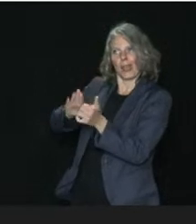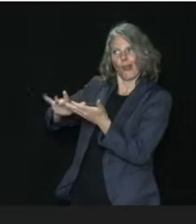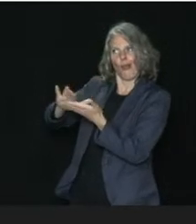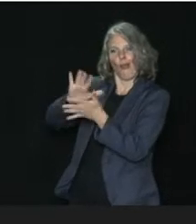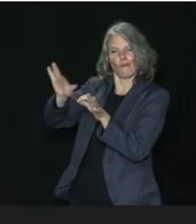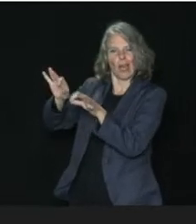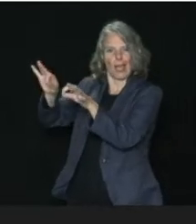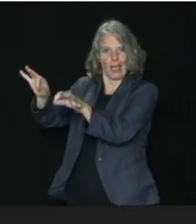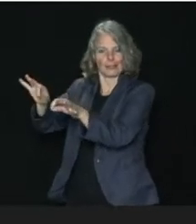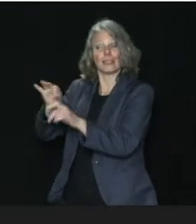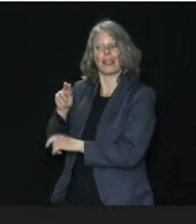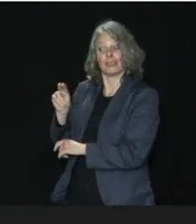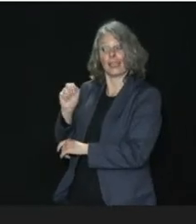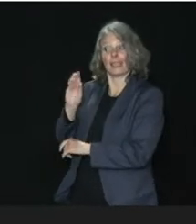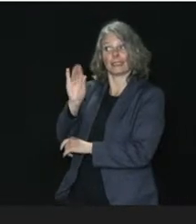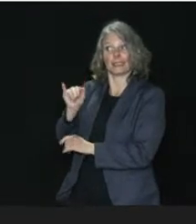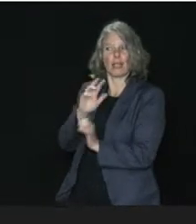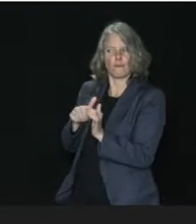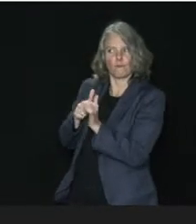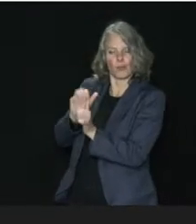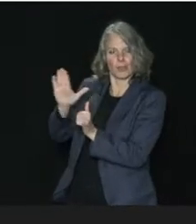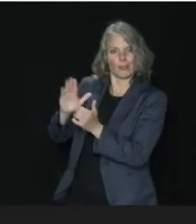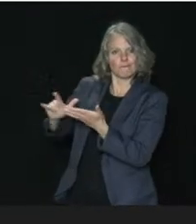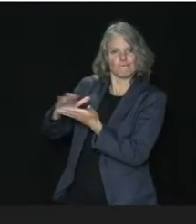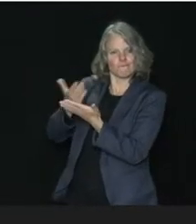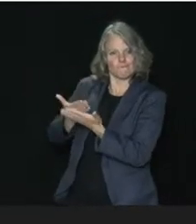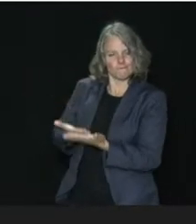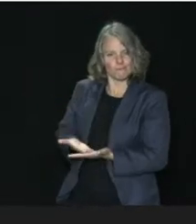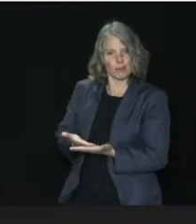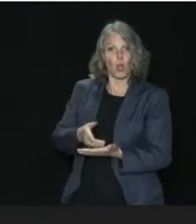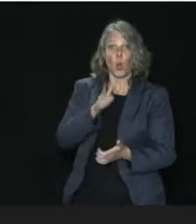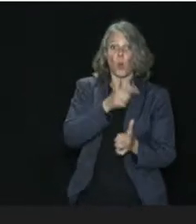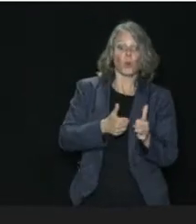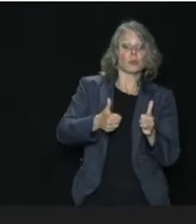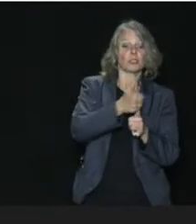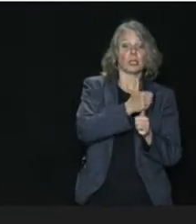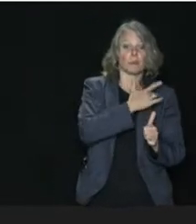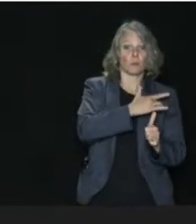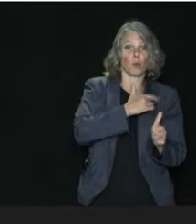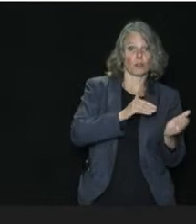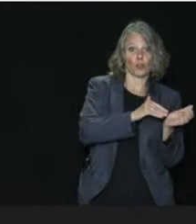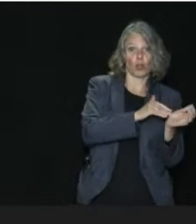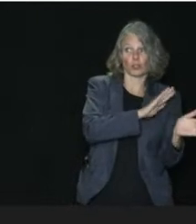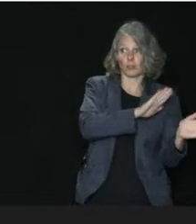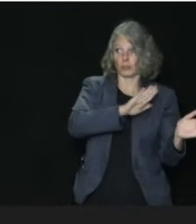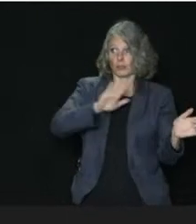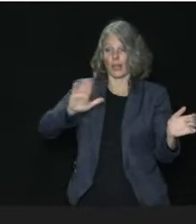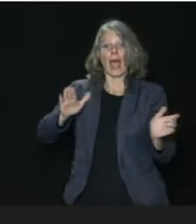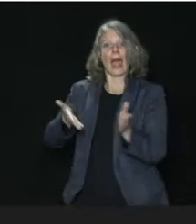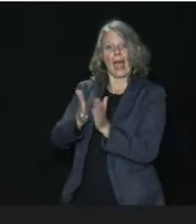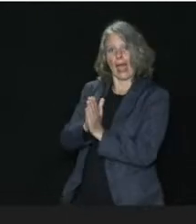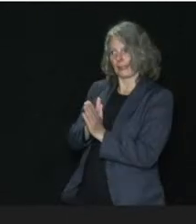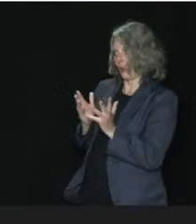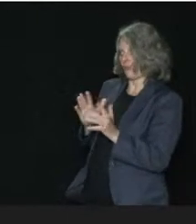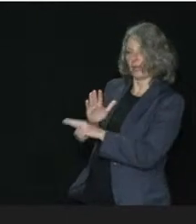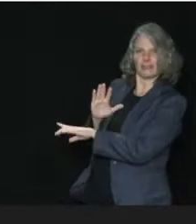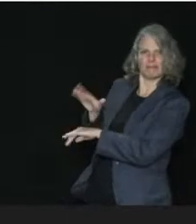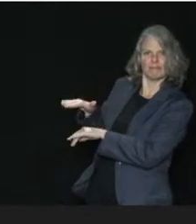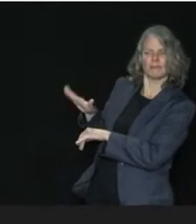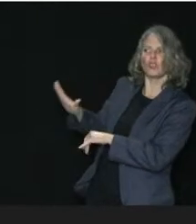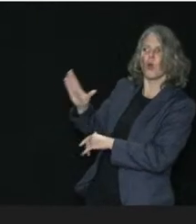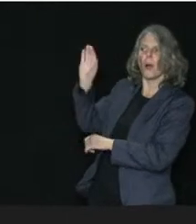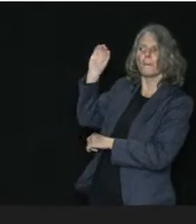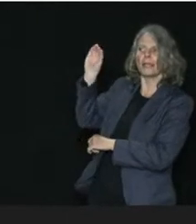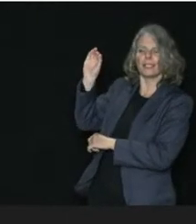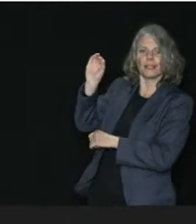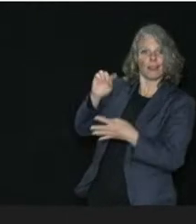And chief medical officers have already asked NACI to provide their advice on the mixed schedule